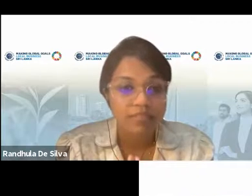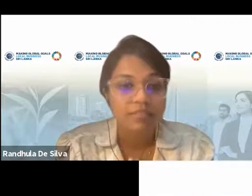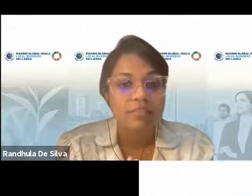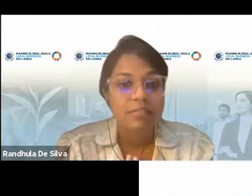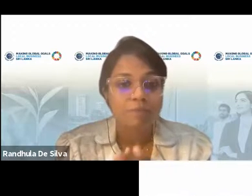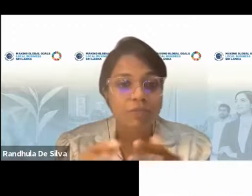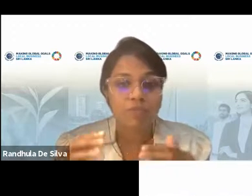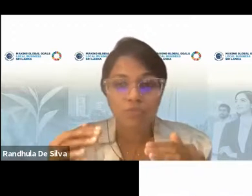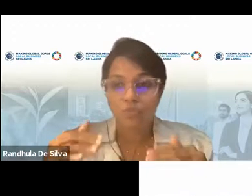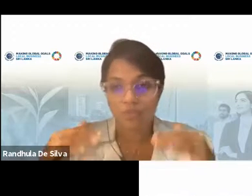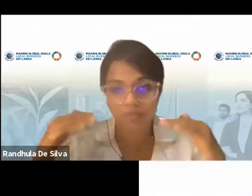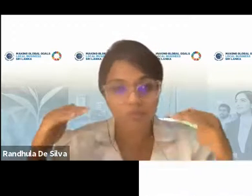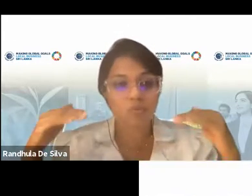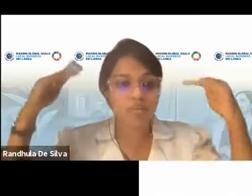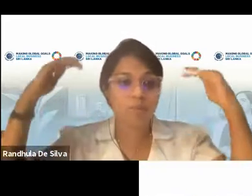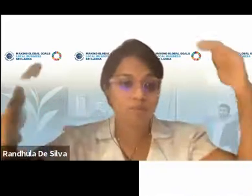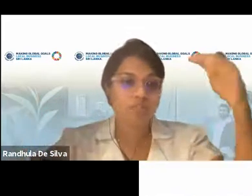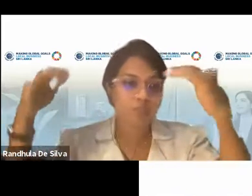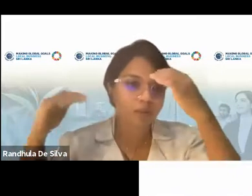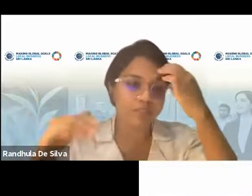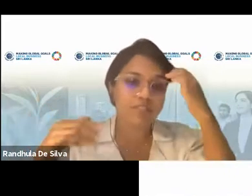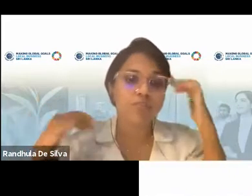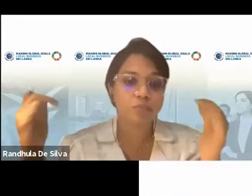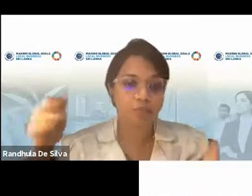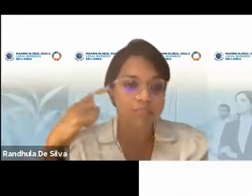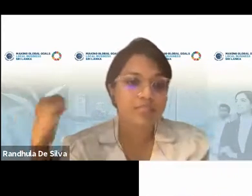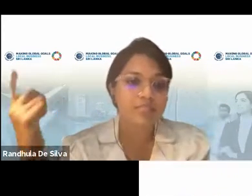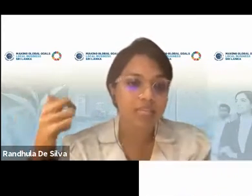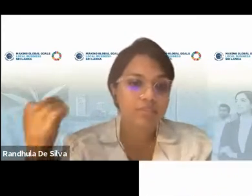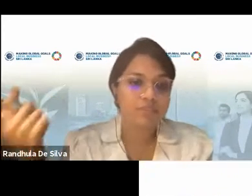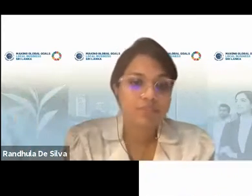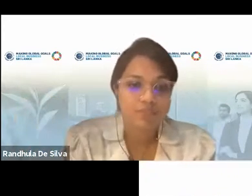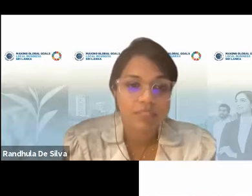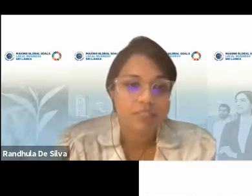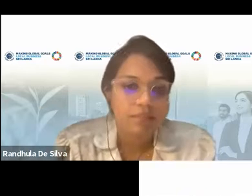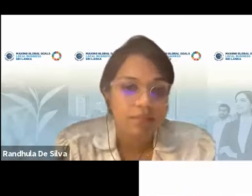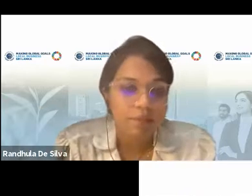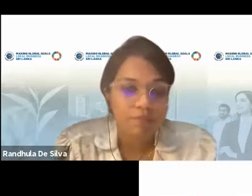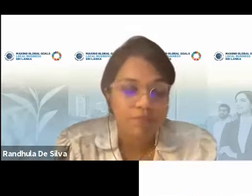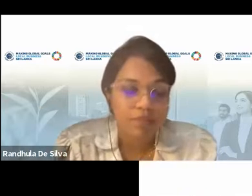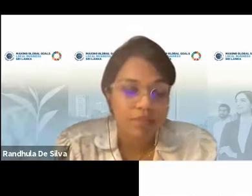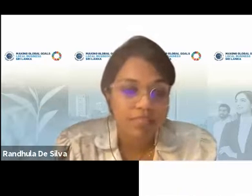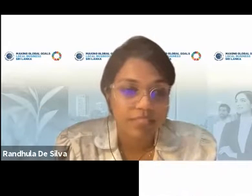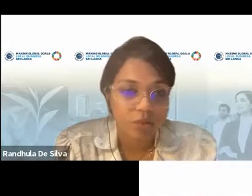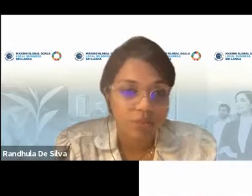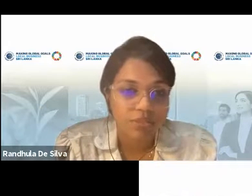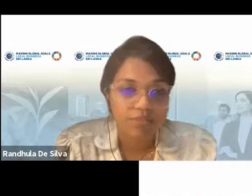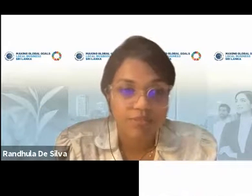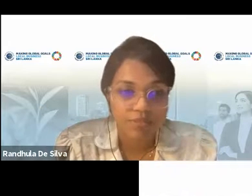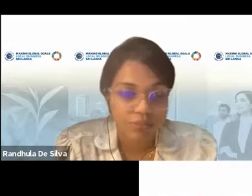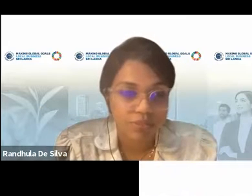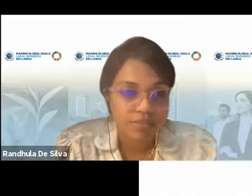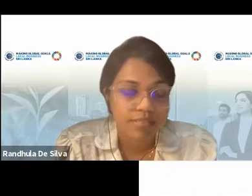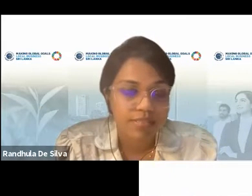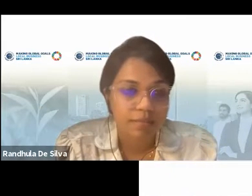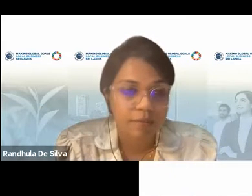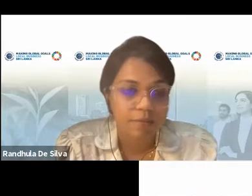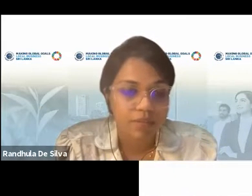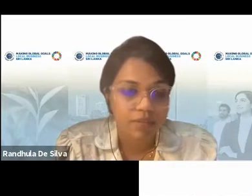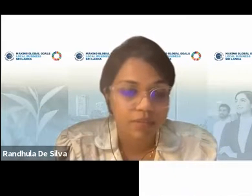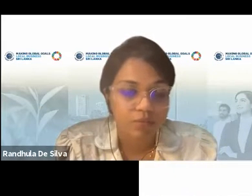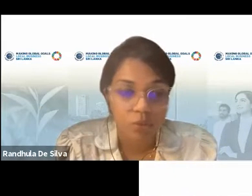collaborative manner to go on an upward spiral to build even further technological